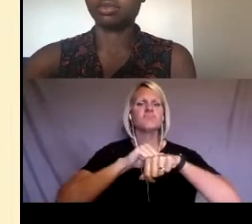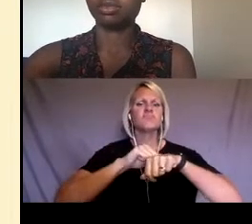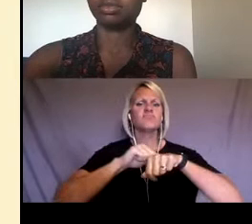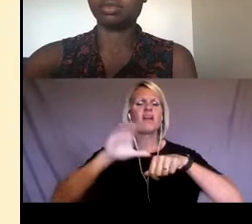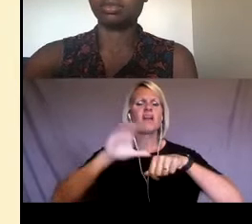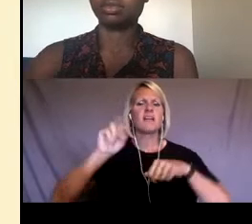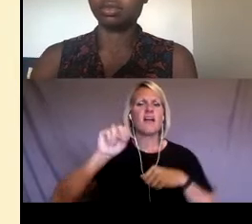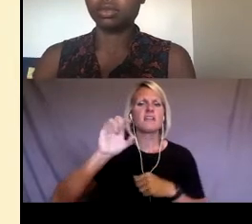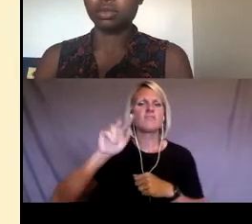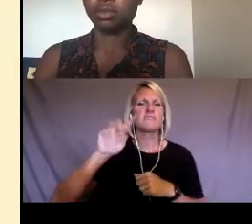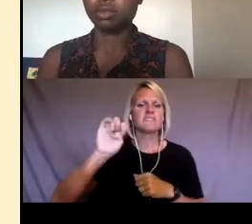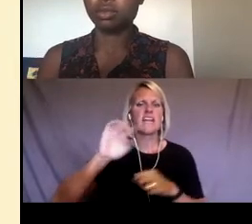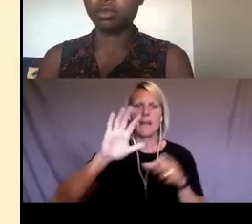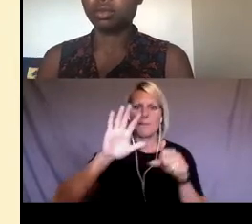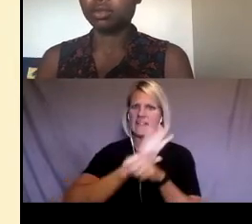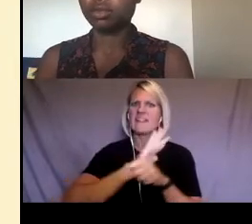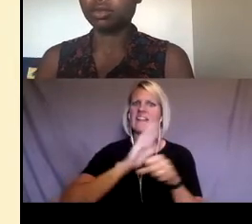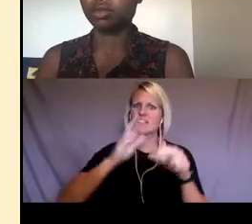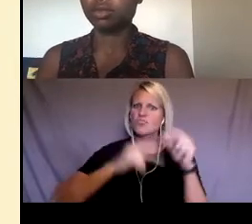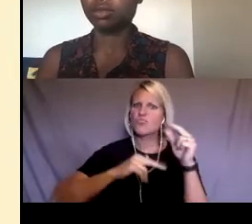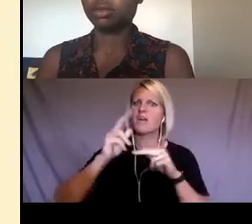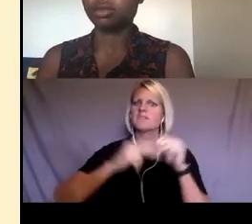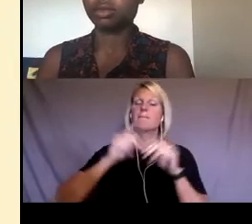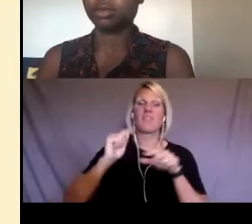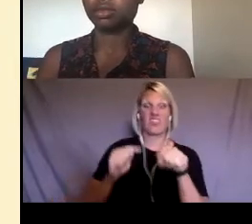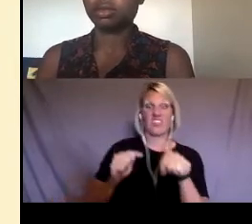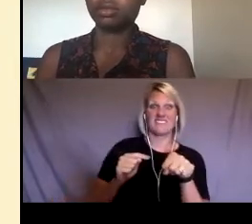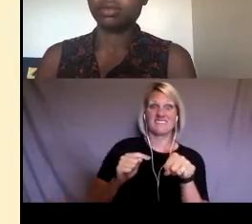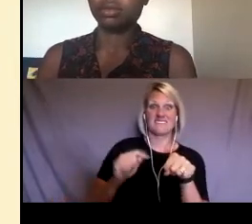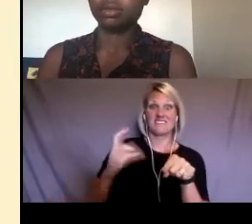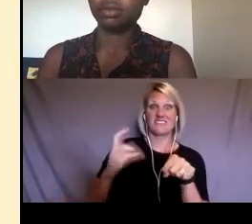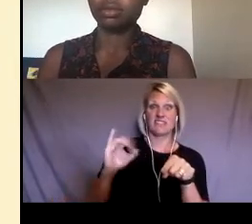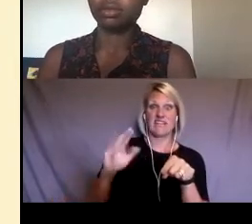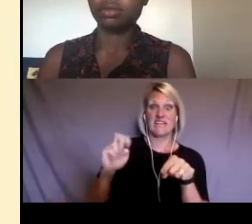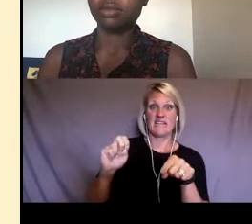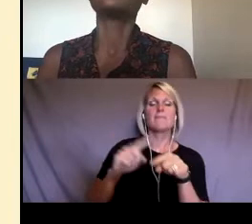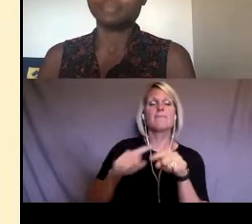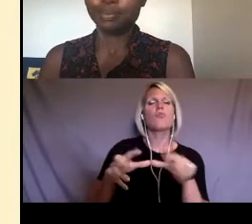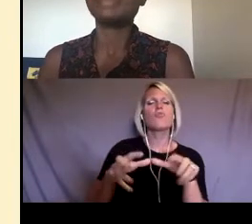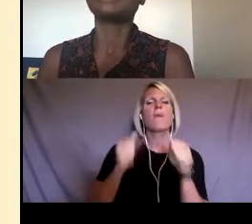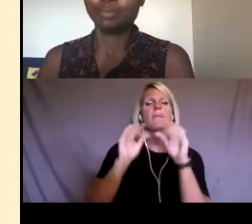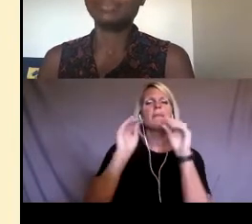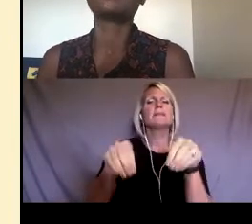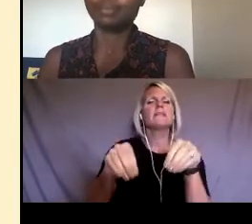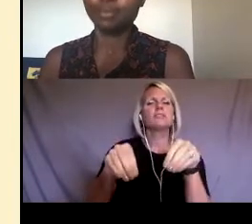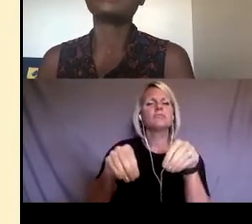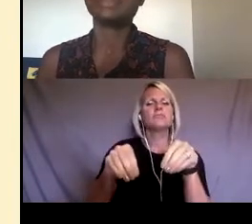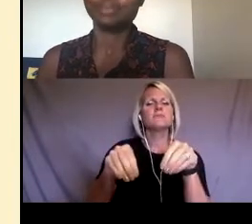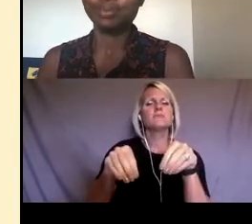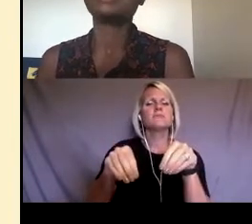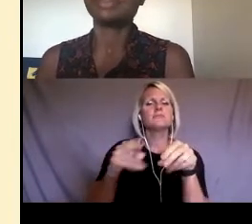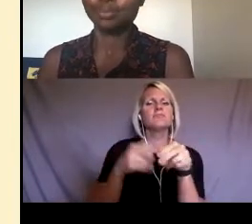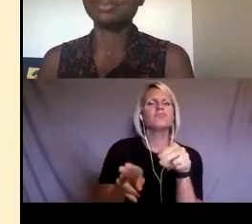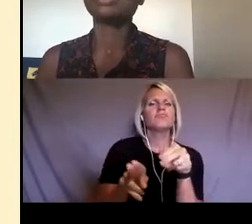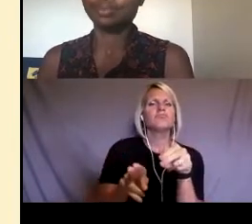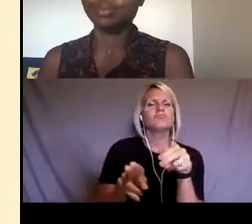completely constructed project. But then this one is chicanes, more of a rapid implementation plan. So this is probably